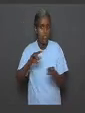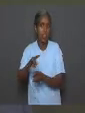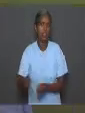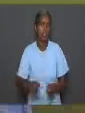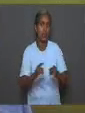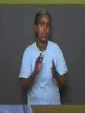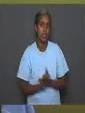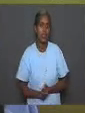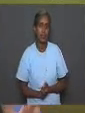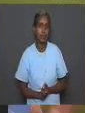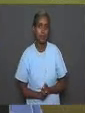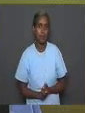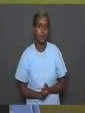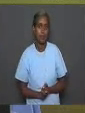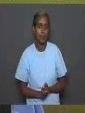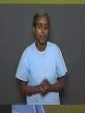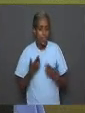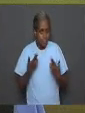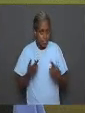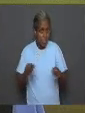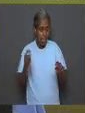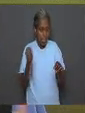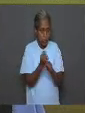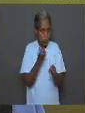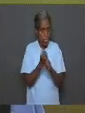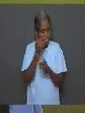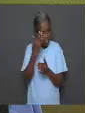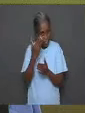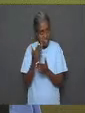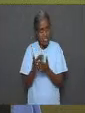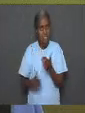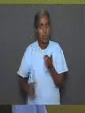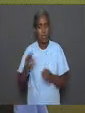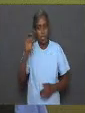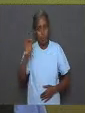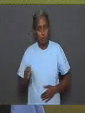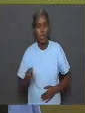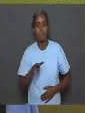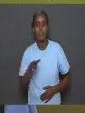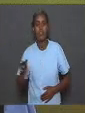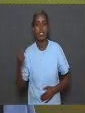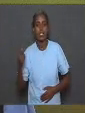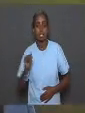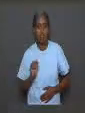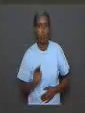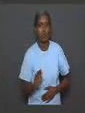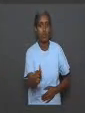way. Let us try making some column vectors for ourselves,